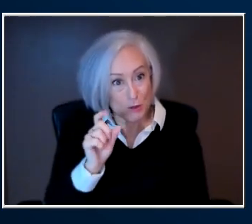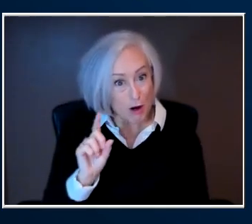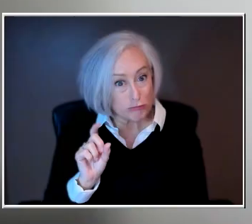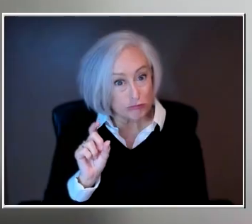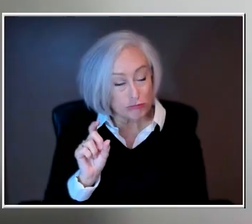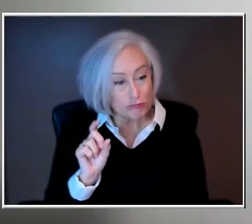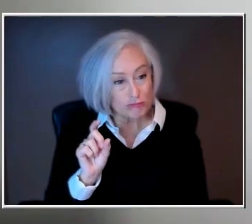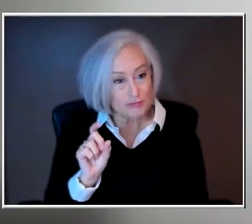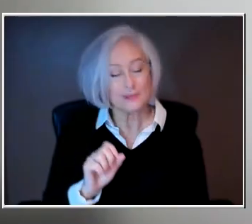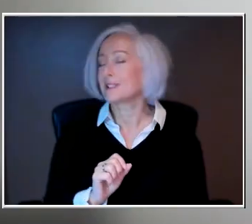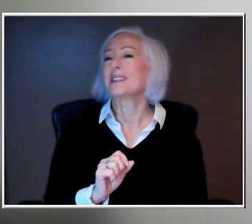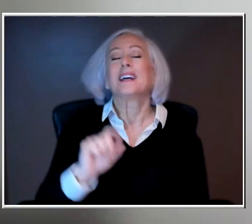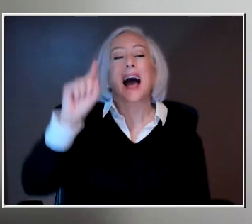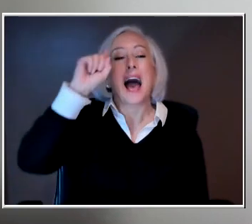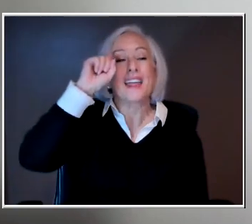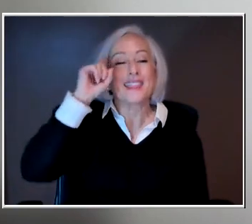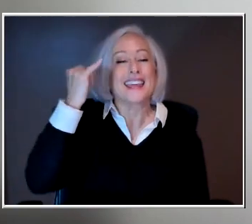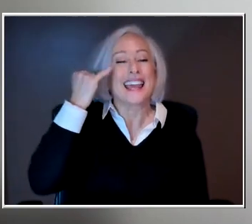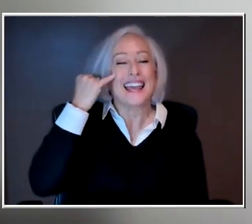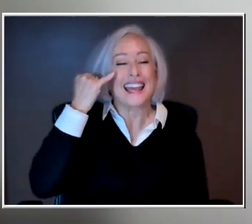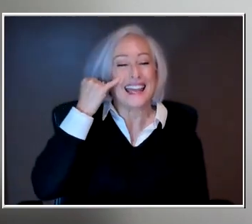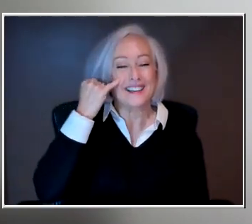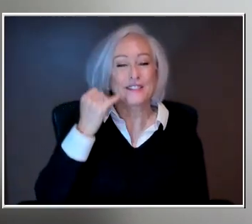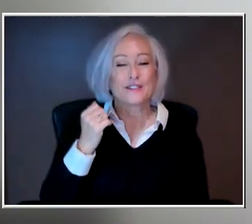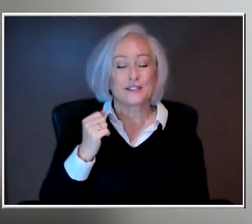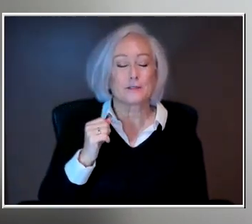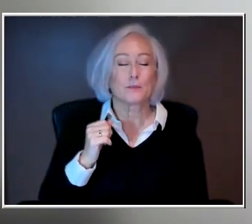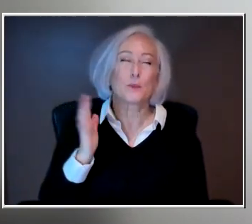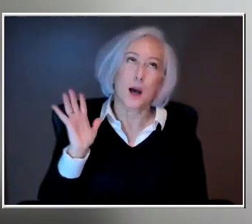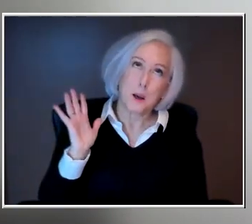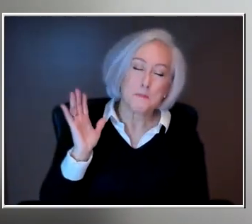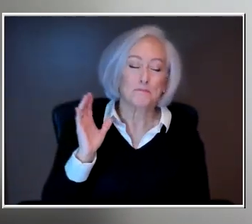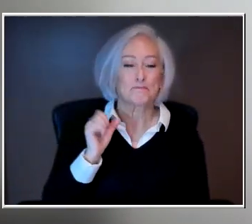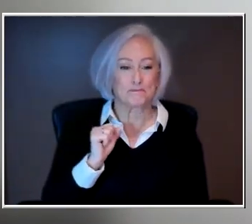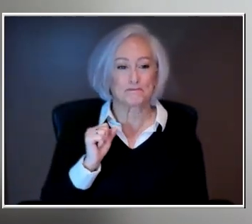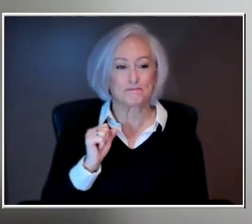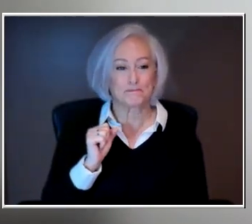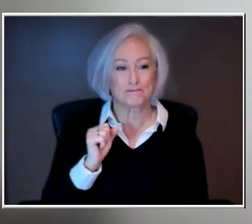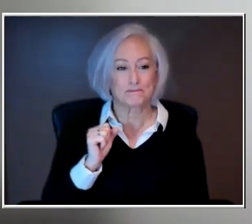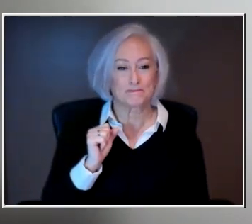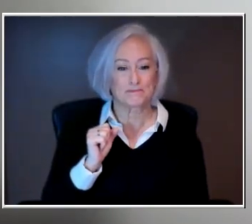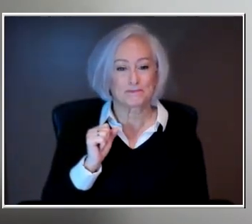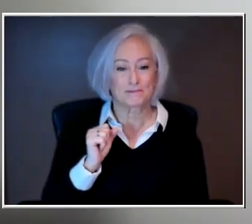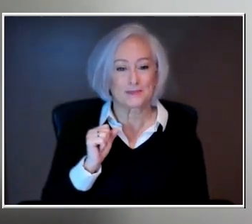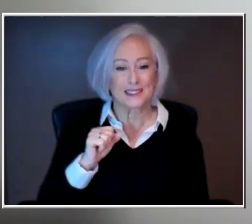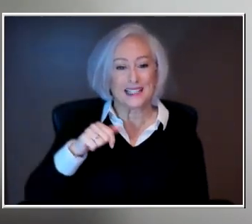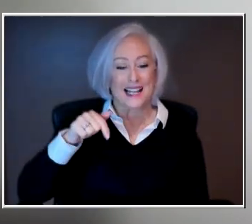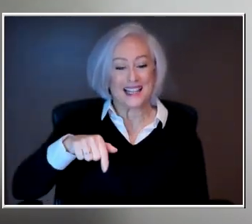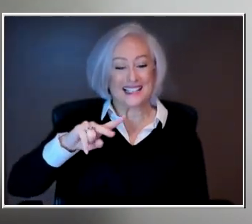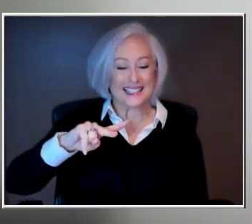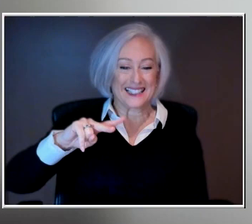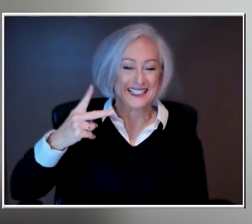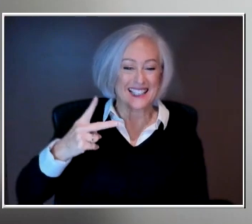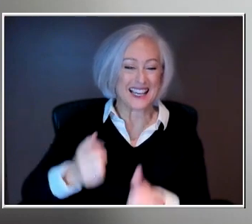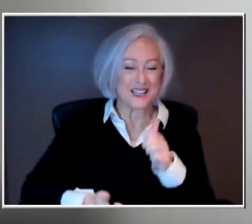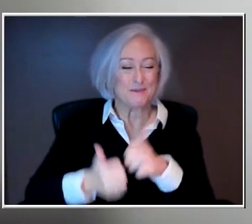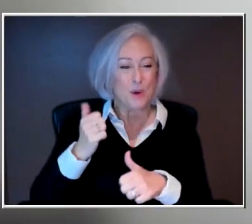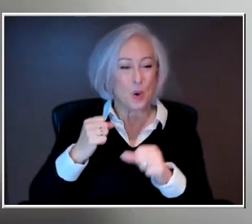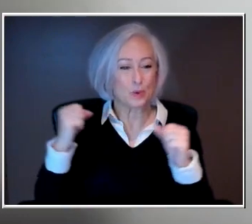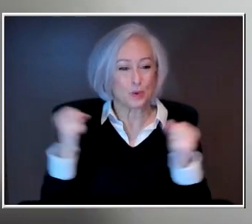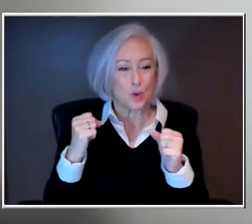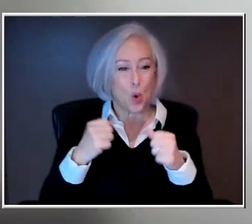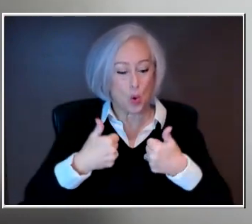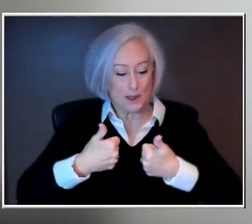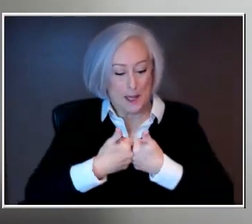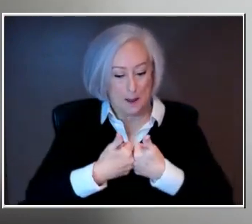Well, I think if you're, I will tell you, this is the second coldest game. I, as a fan,